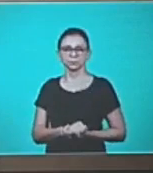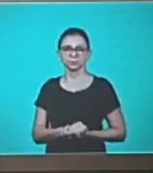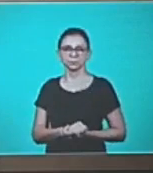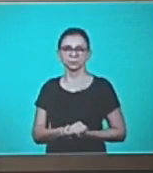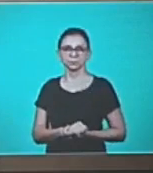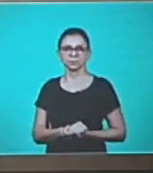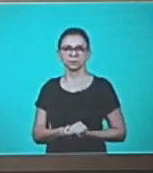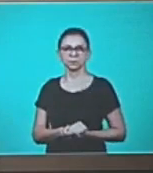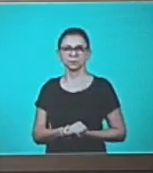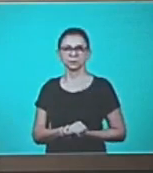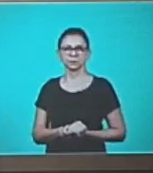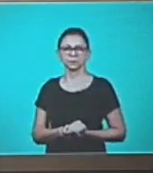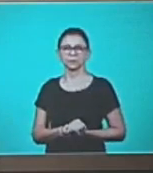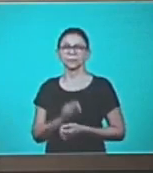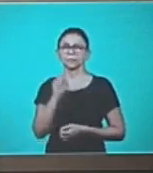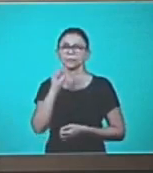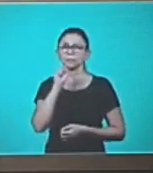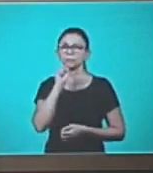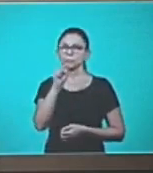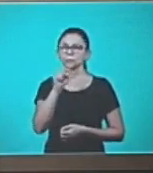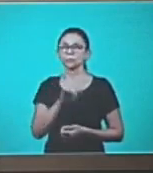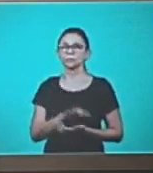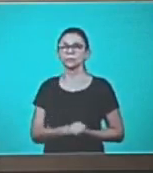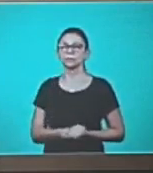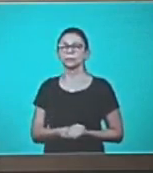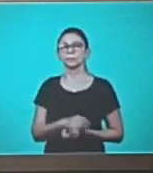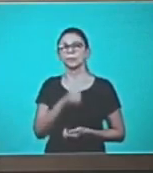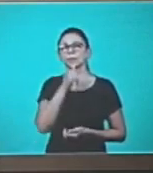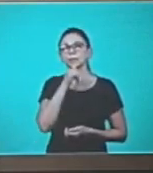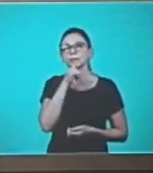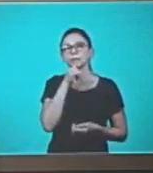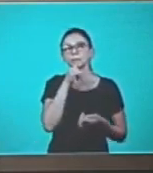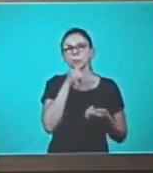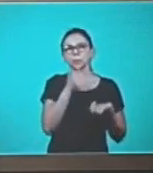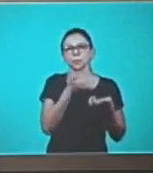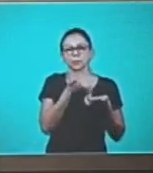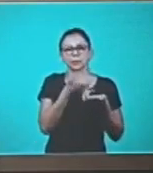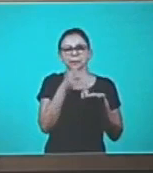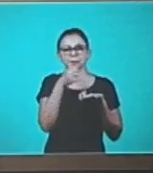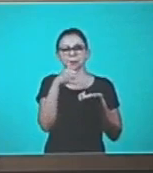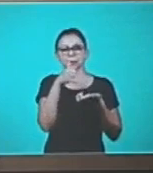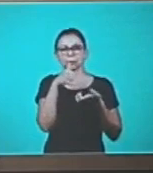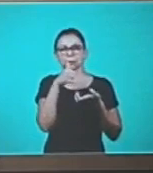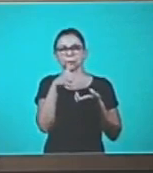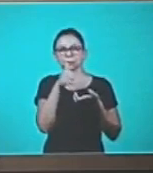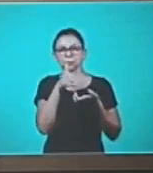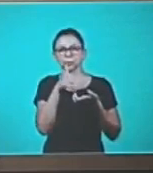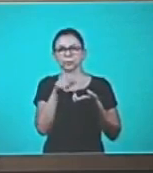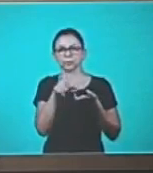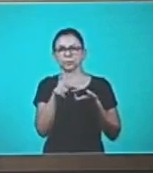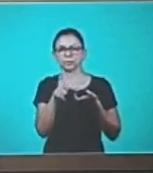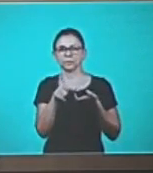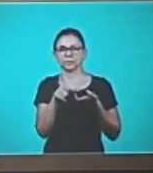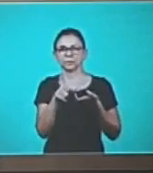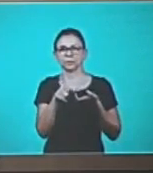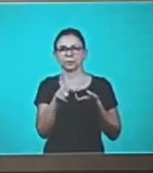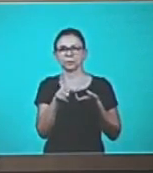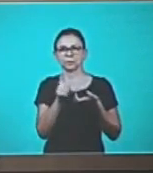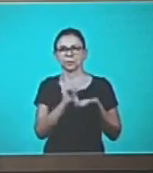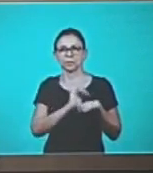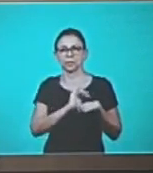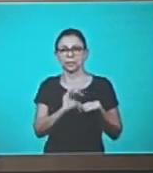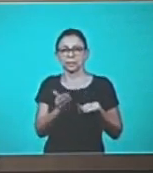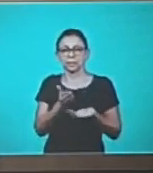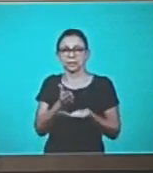for the preparation, you need to have a reservoir. Reservoir is not only seeking and receiving a blessing, no, it's